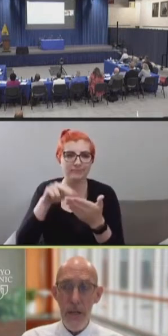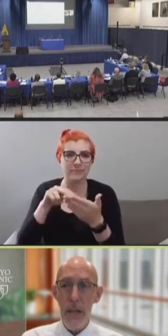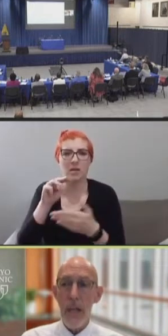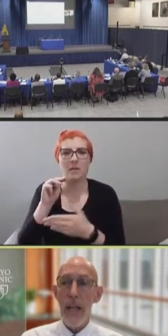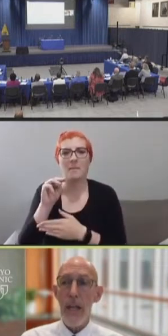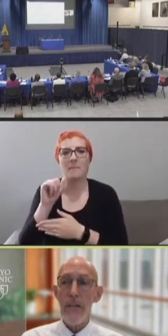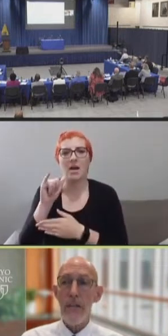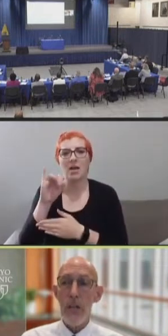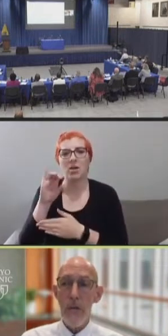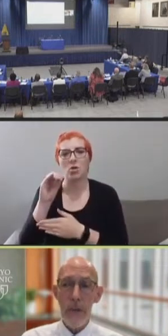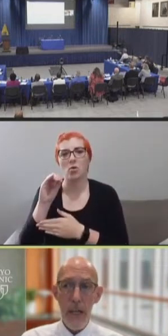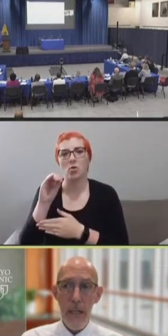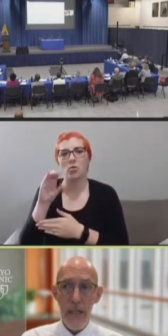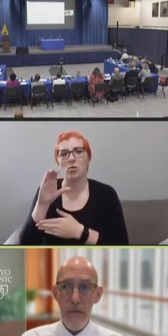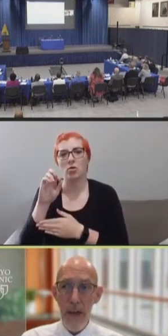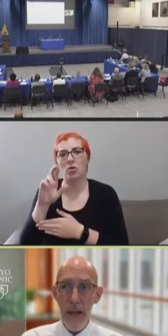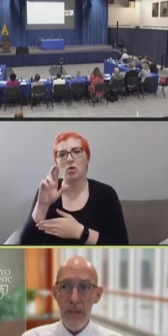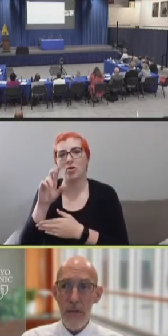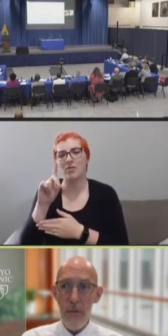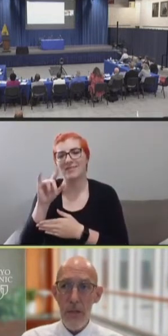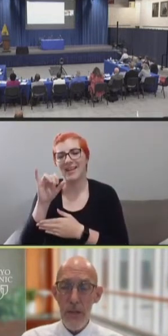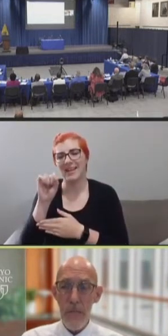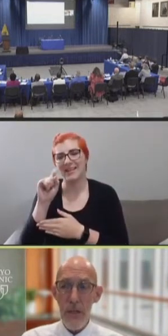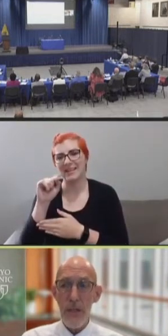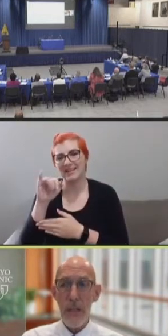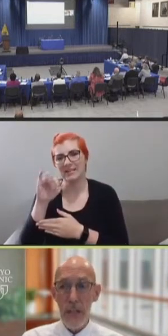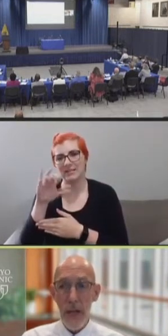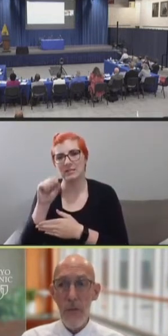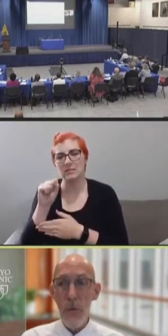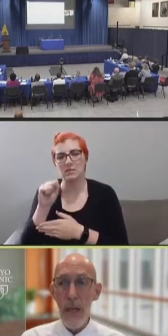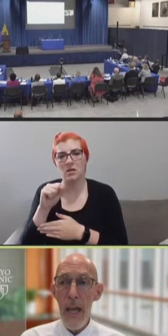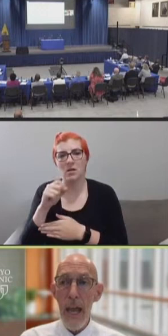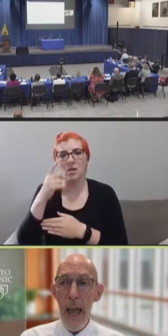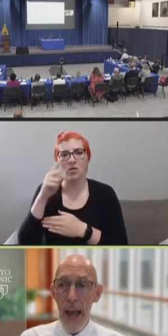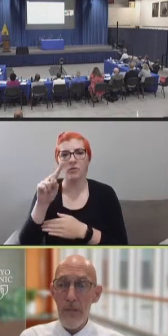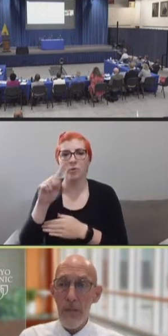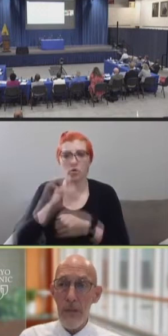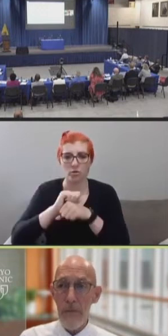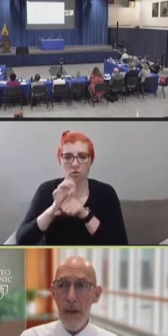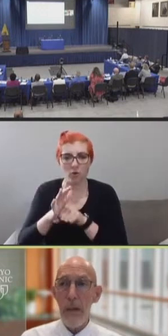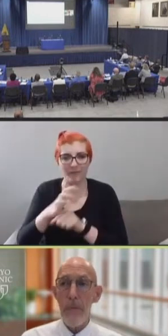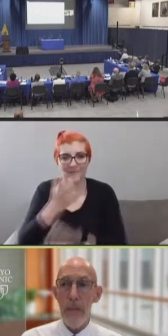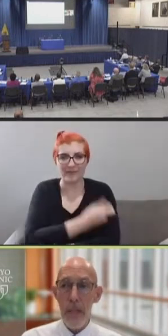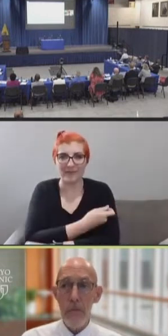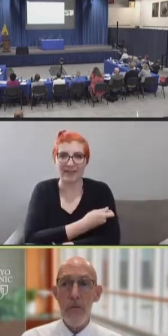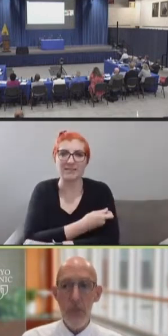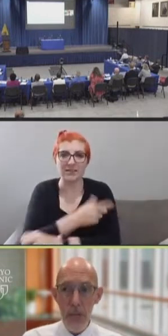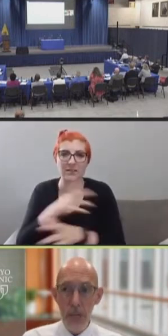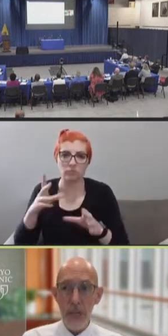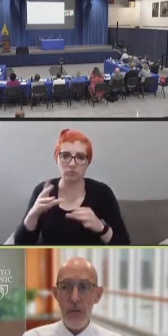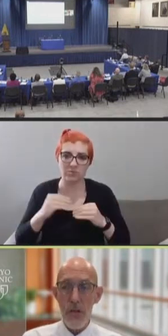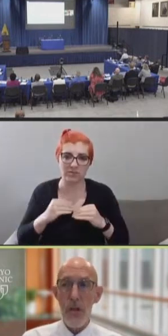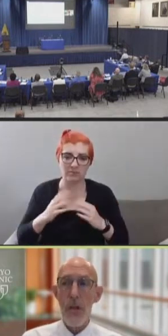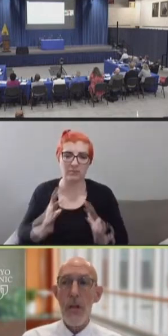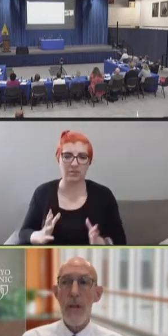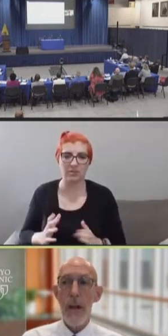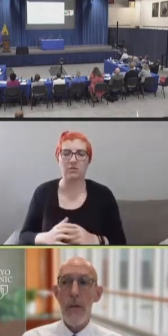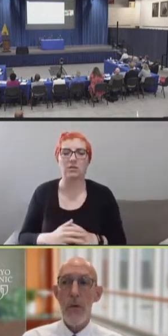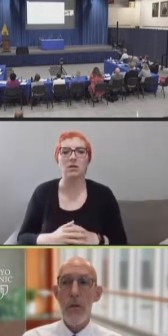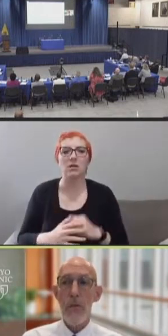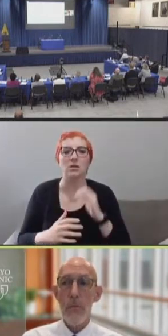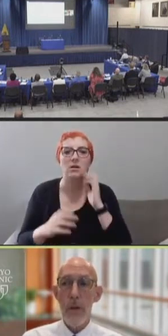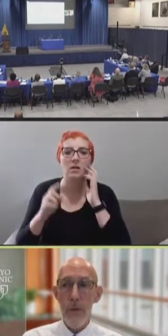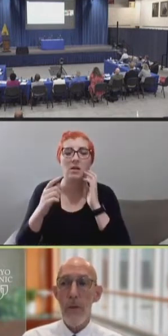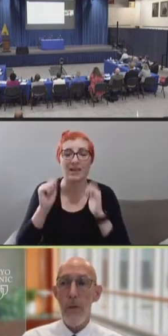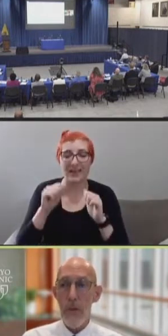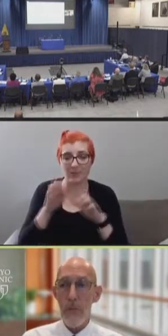myocarditis in COVID-19 vaccine recipients. And can we actually develop an immune signature that